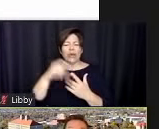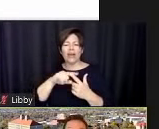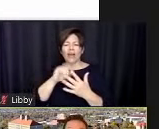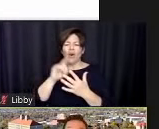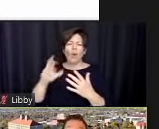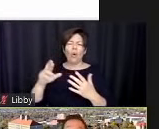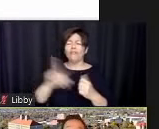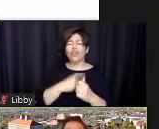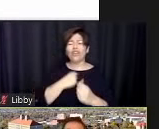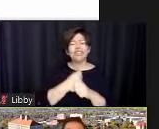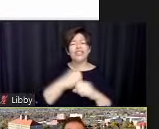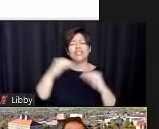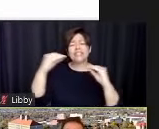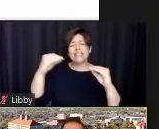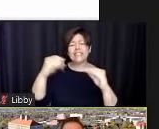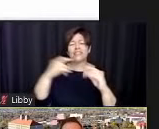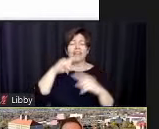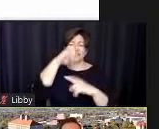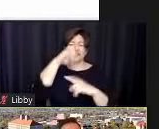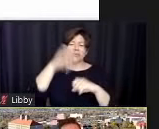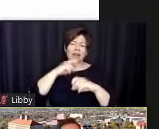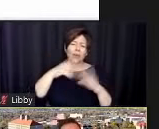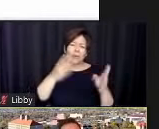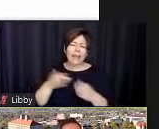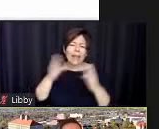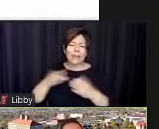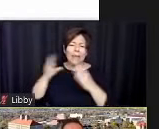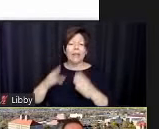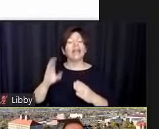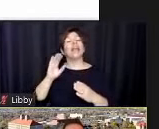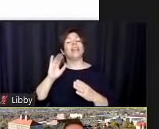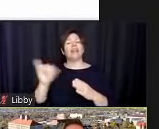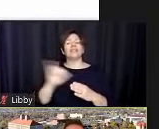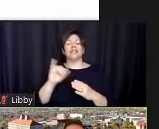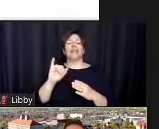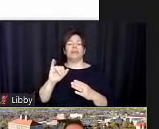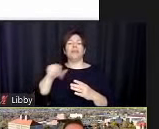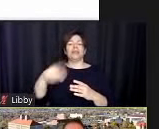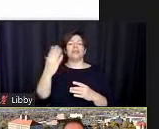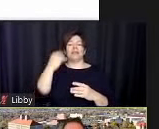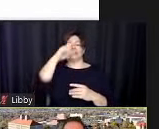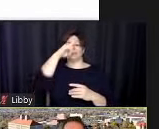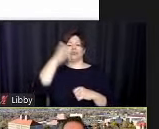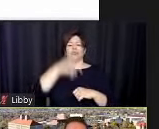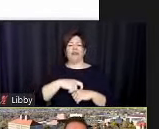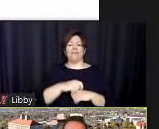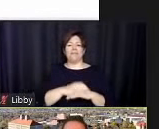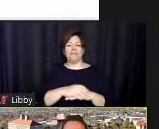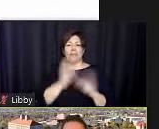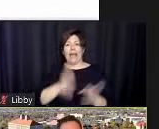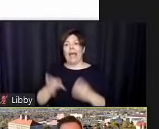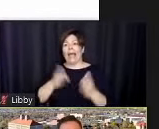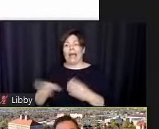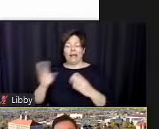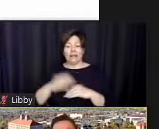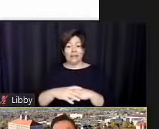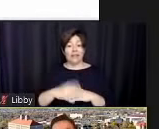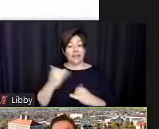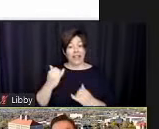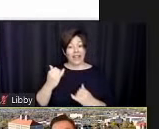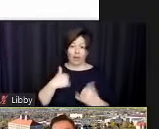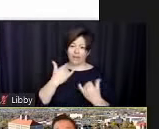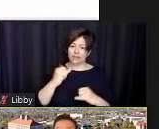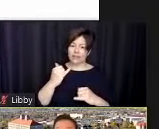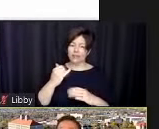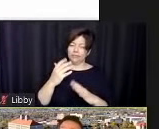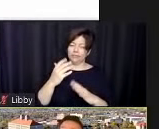summers are spent time preparing and planning. That's the type of summer we've had. Now, back in the pandemic, I know we're still in the